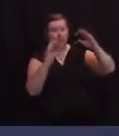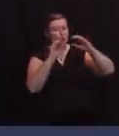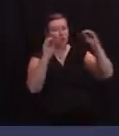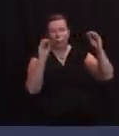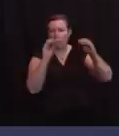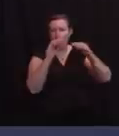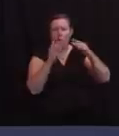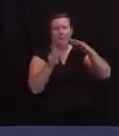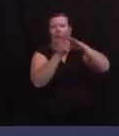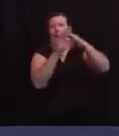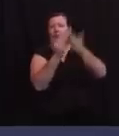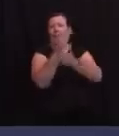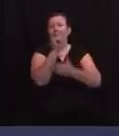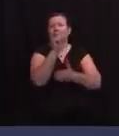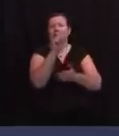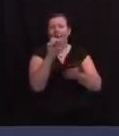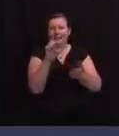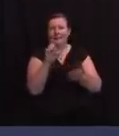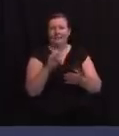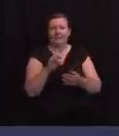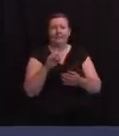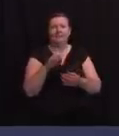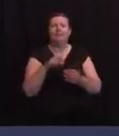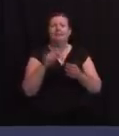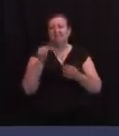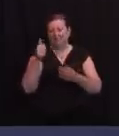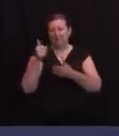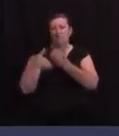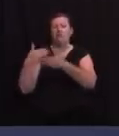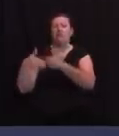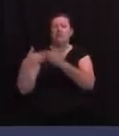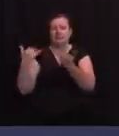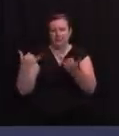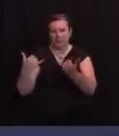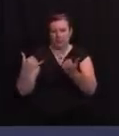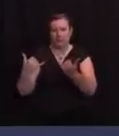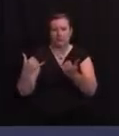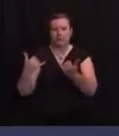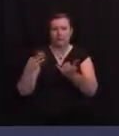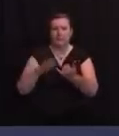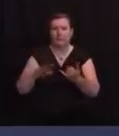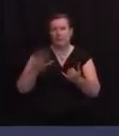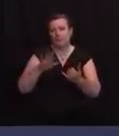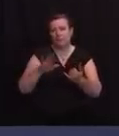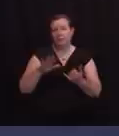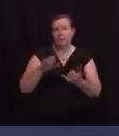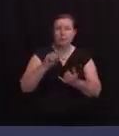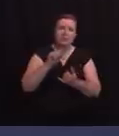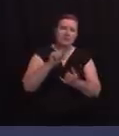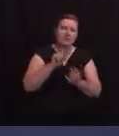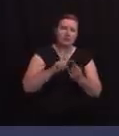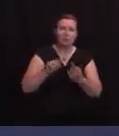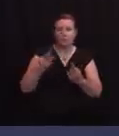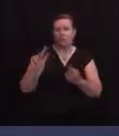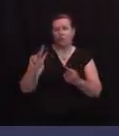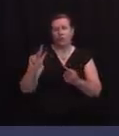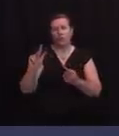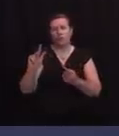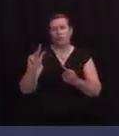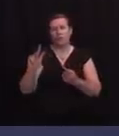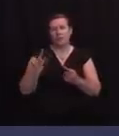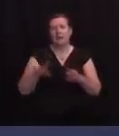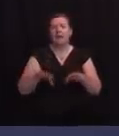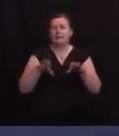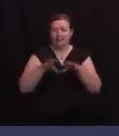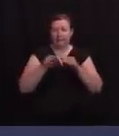process. So there's a good possibility that we could be, around 20, 22, 23 active outbreaks if everything